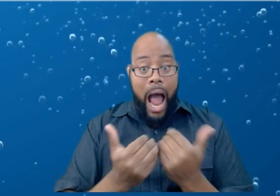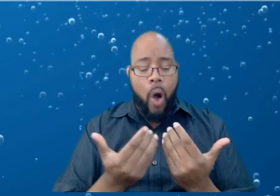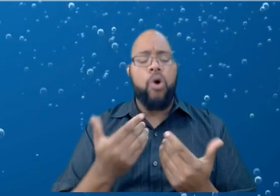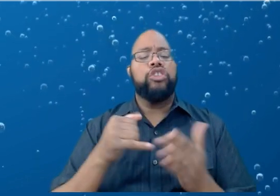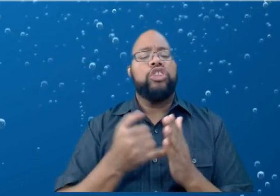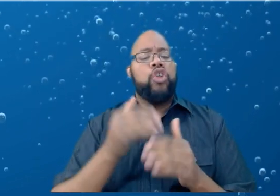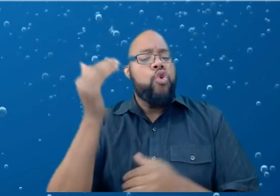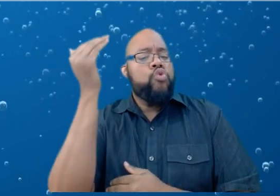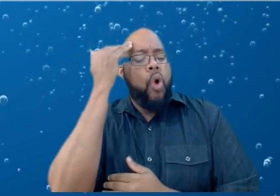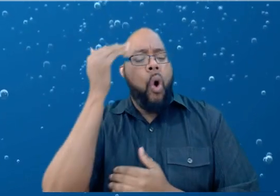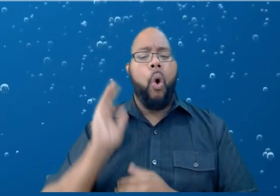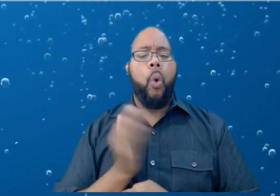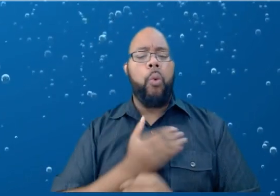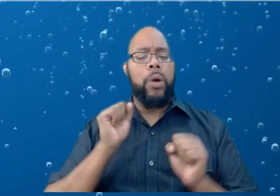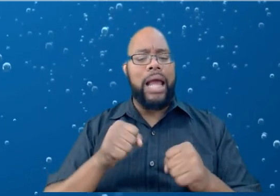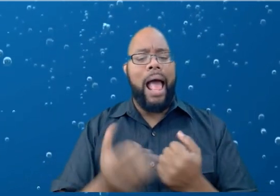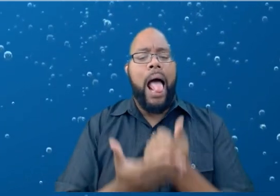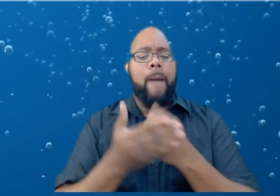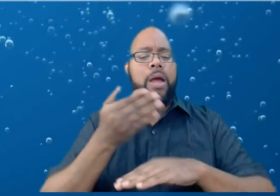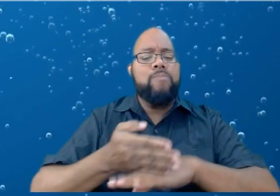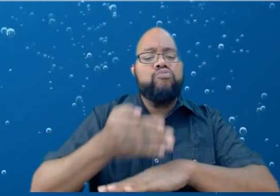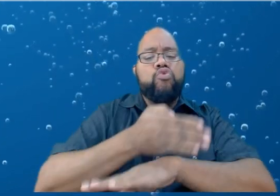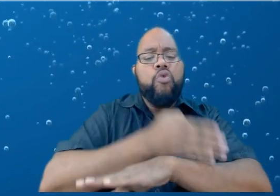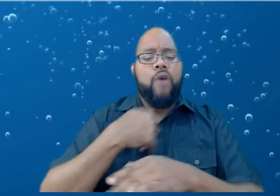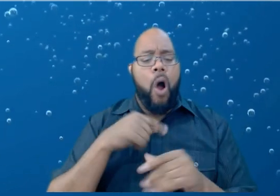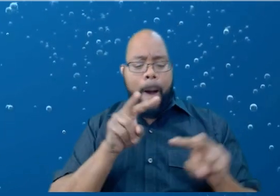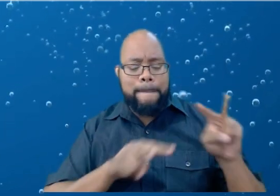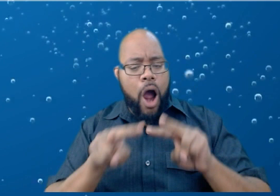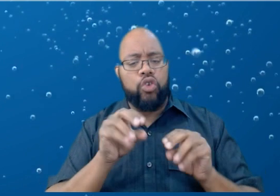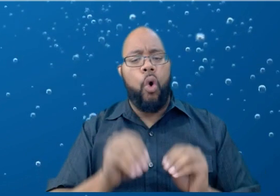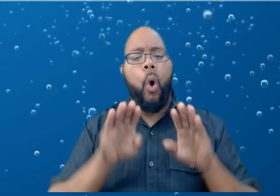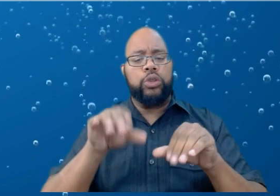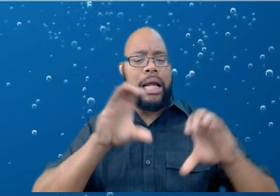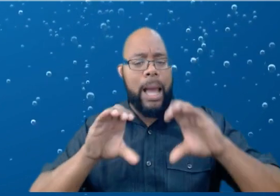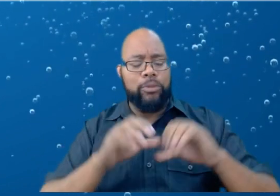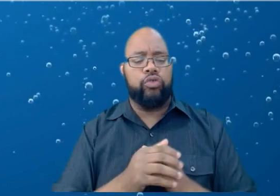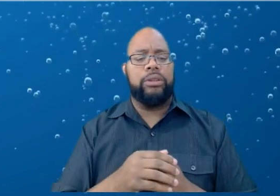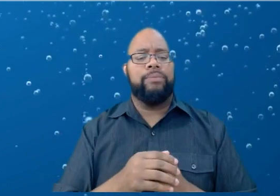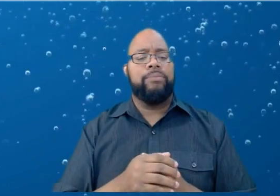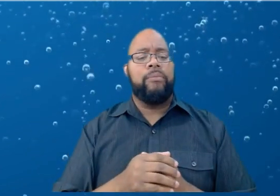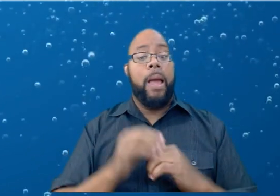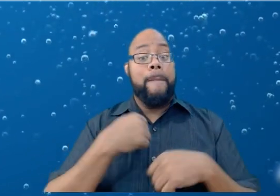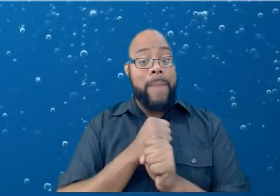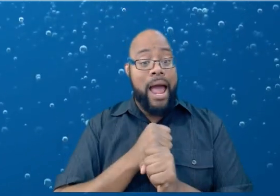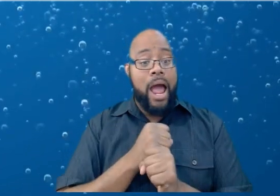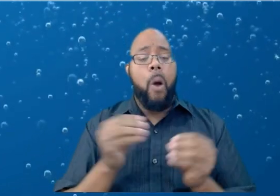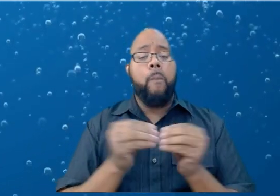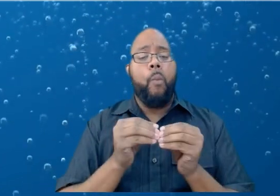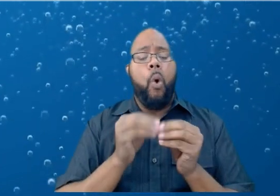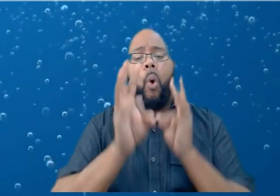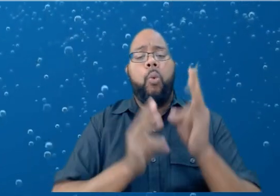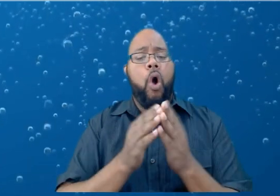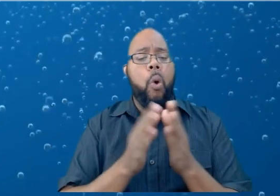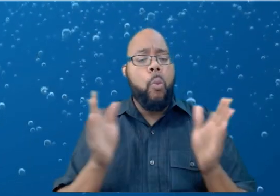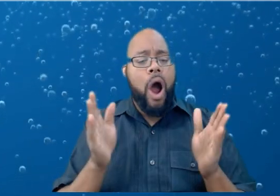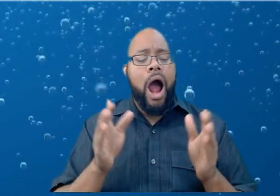of this is just to know that we can help to improve our monitoring of ocean chemistry even further by creating